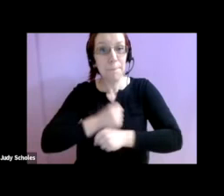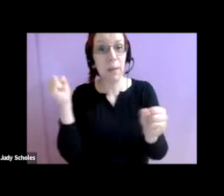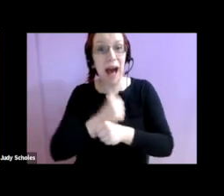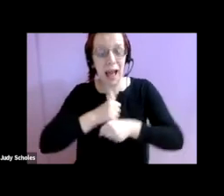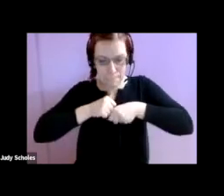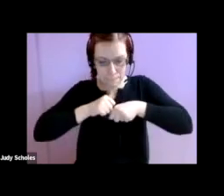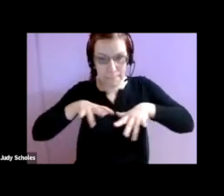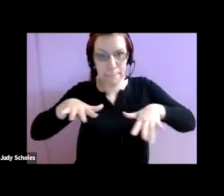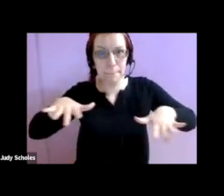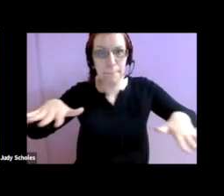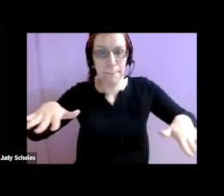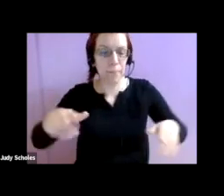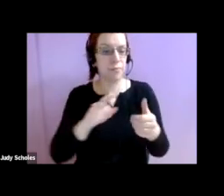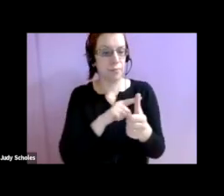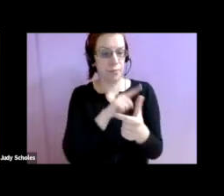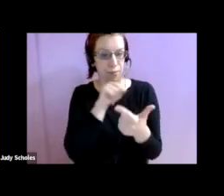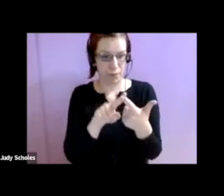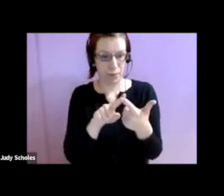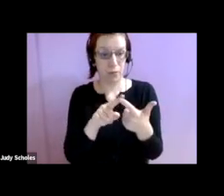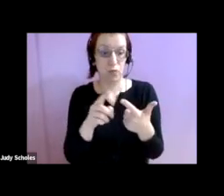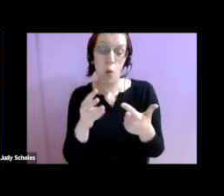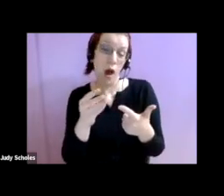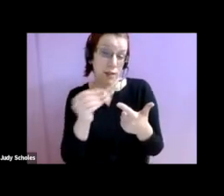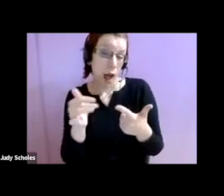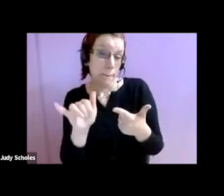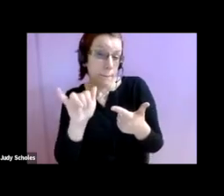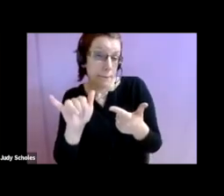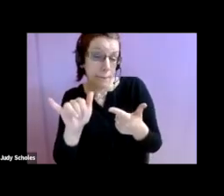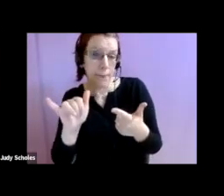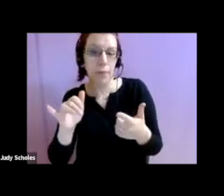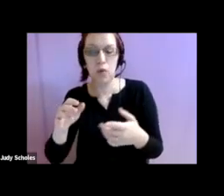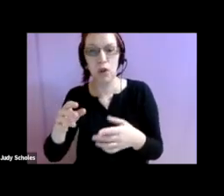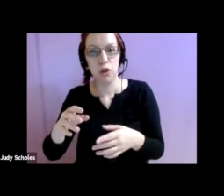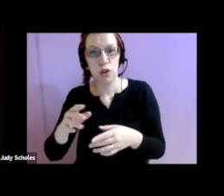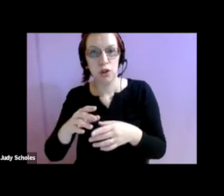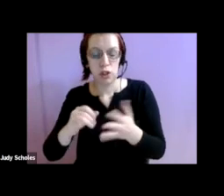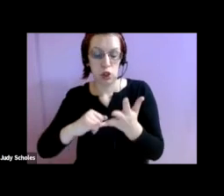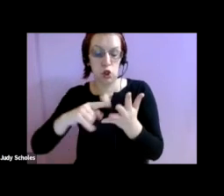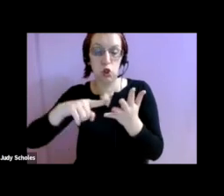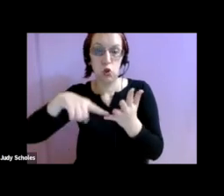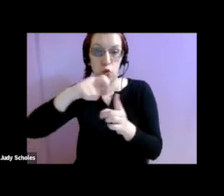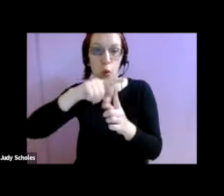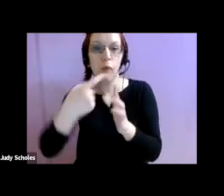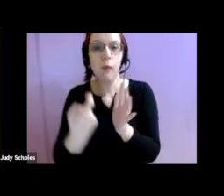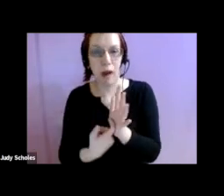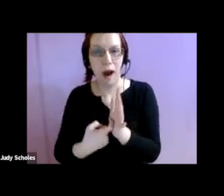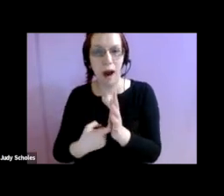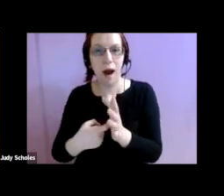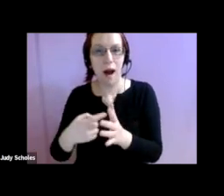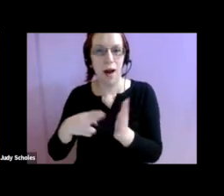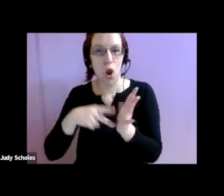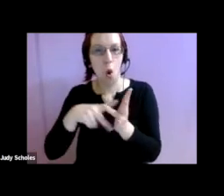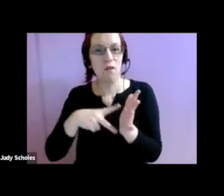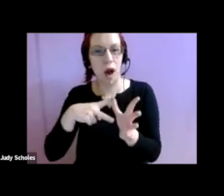some of them are produced, we think, in supernovae, but some of them, in orange here, we know from looking at